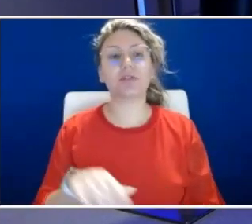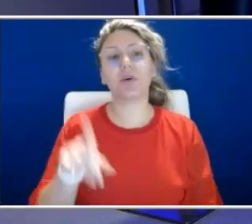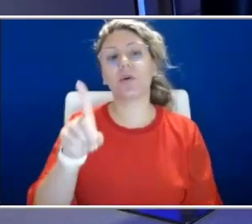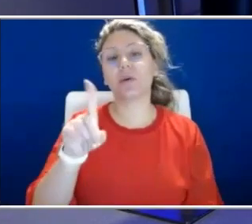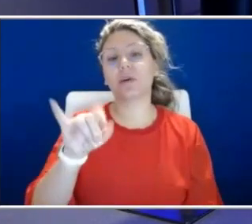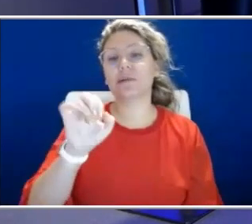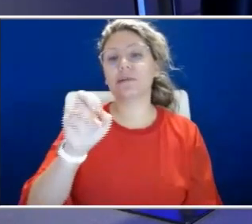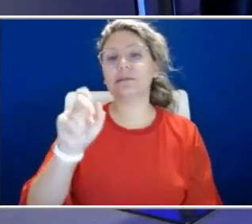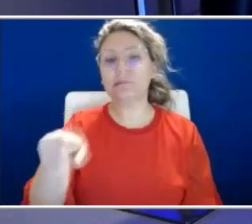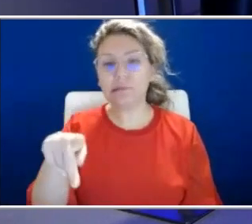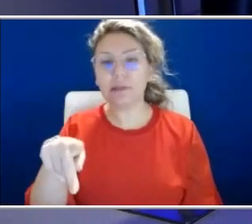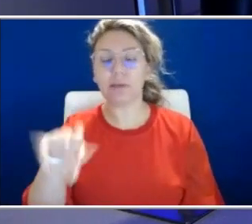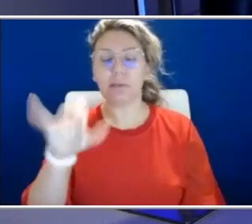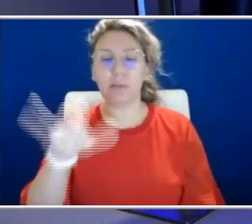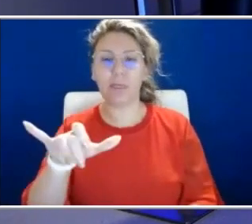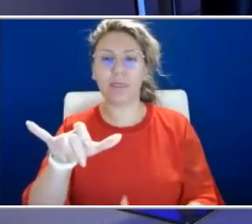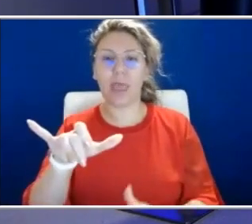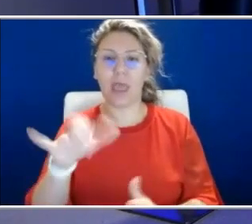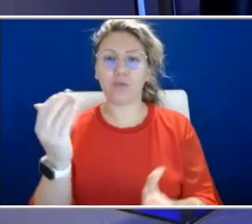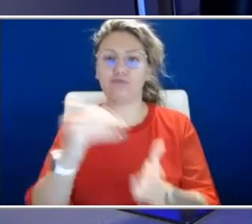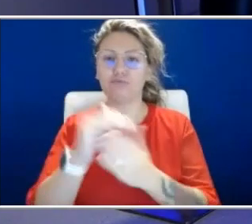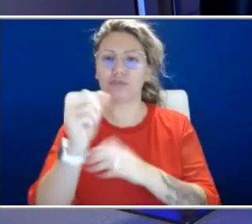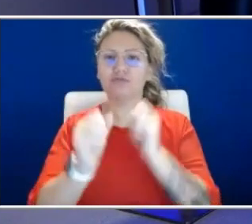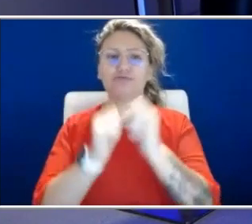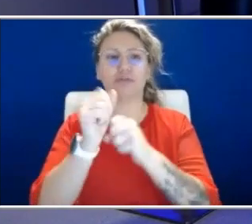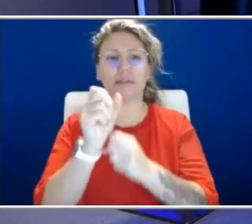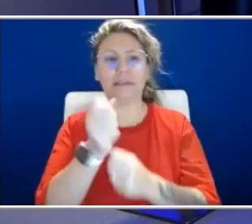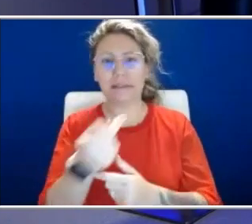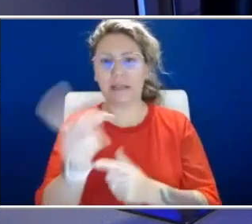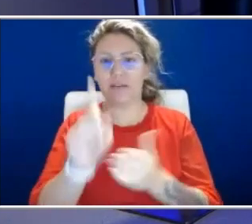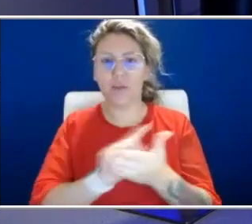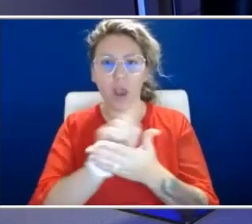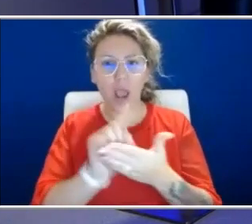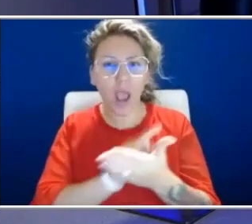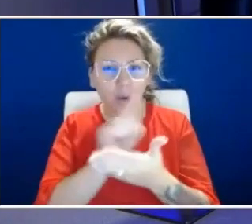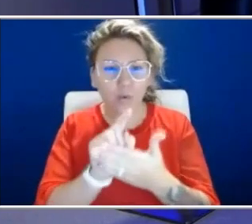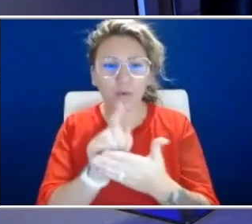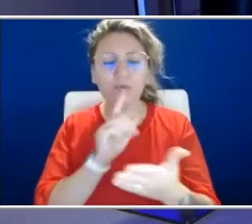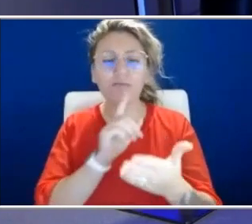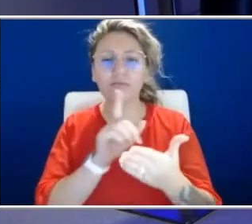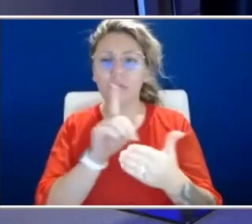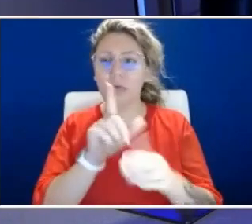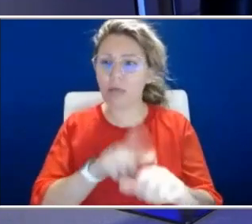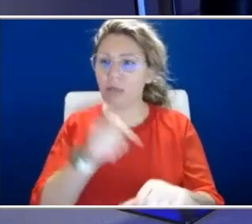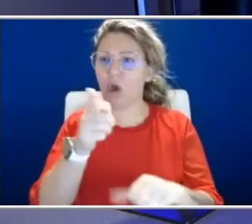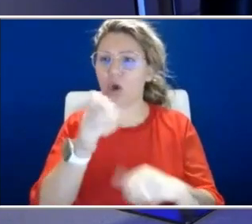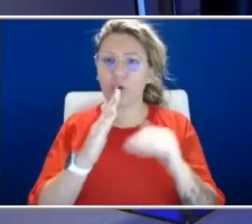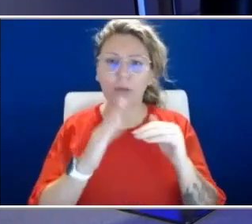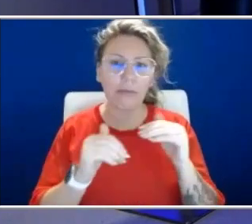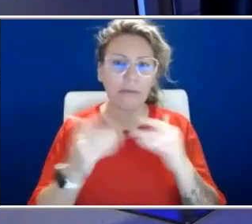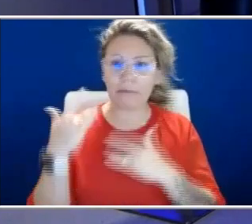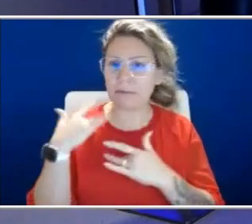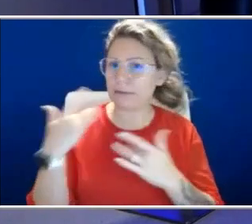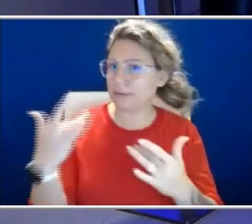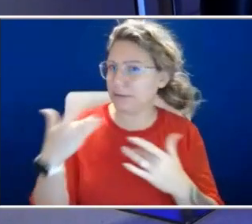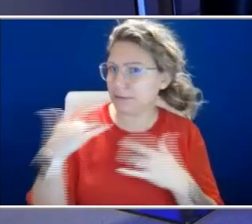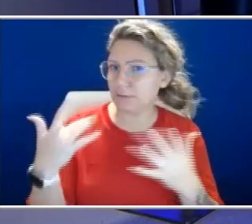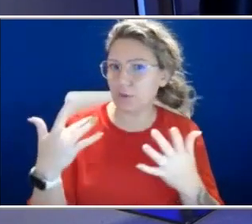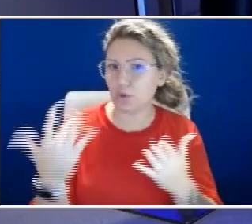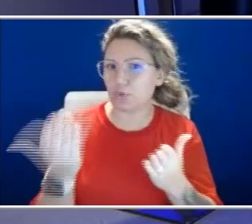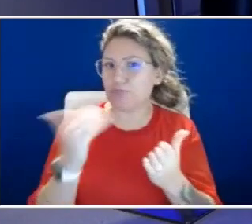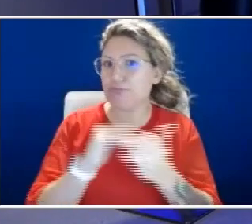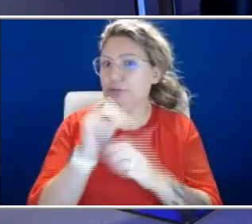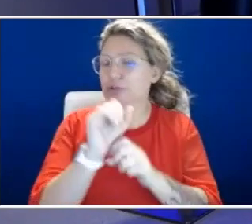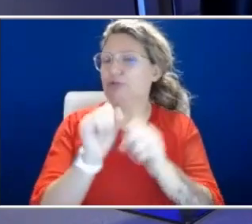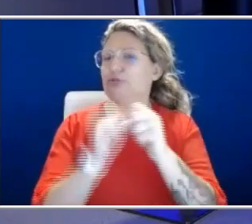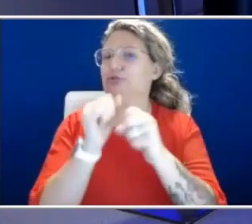takes several hours. Is that, doctors, is that longer than a typical reconstruction surgery, and how much longer? I'm going